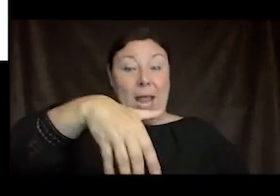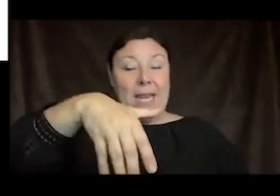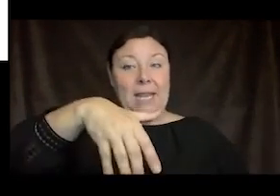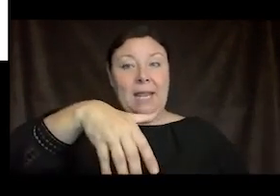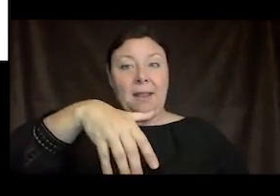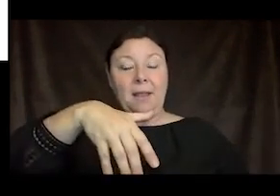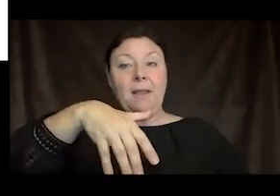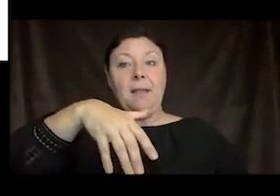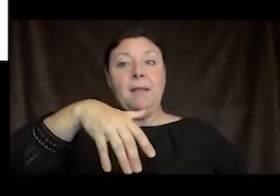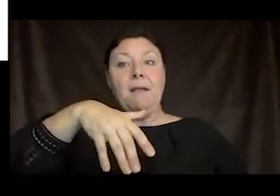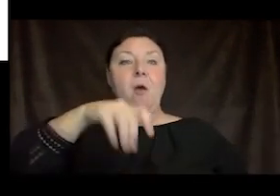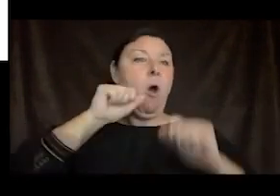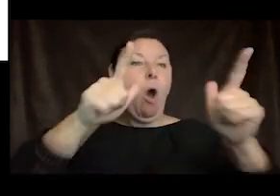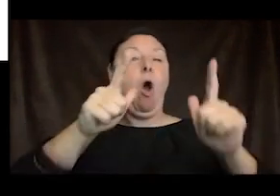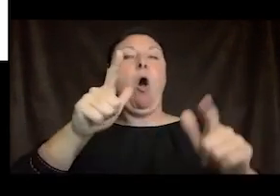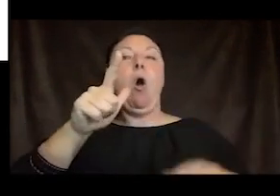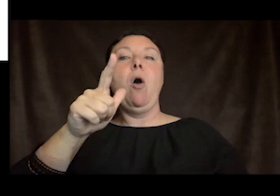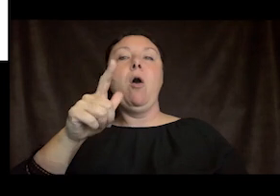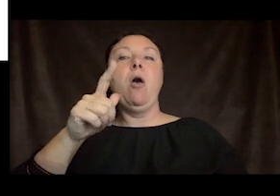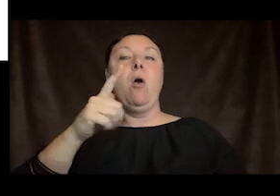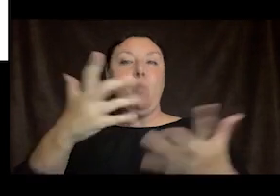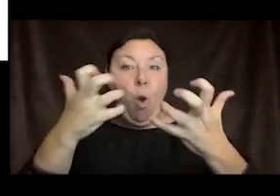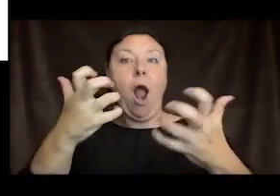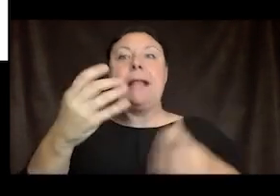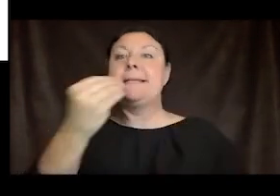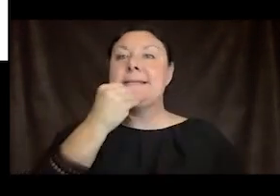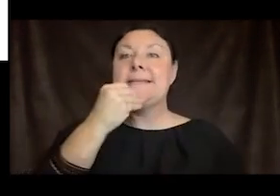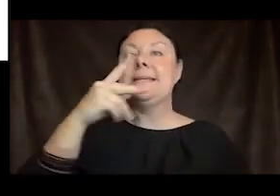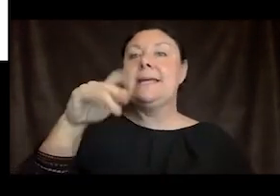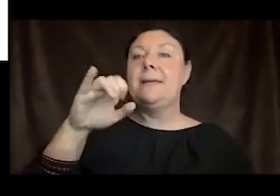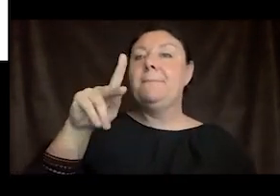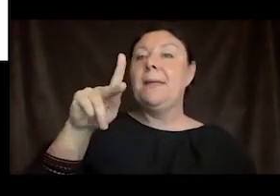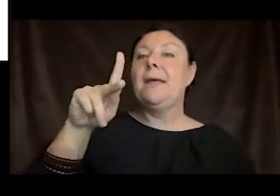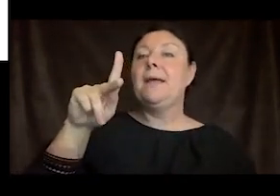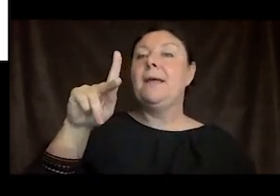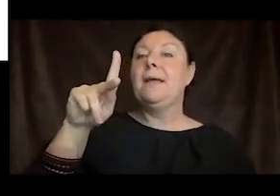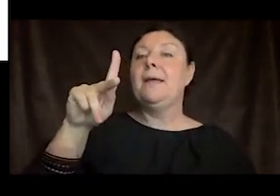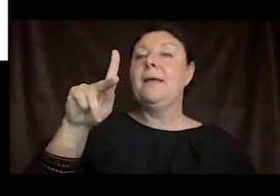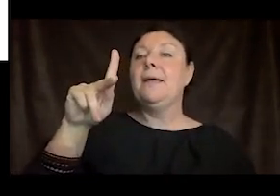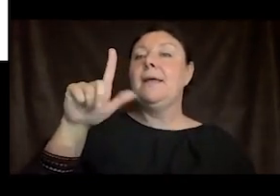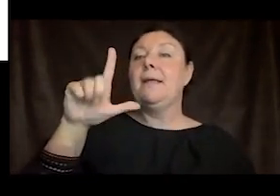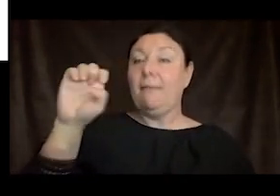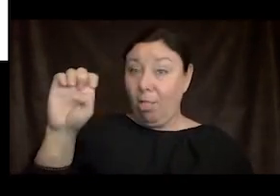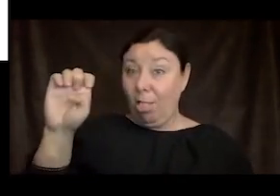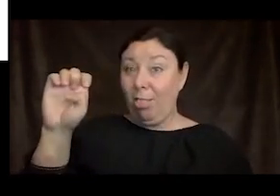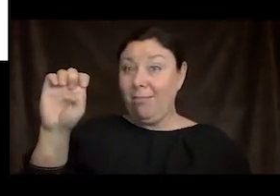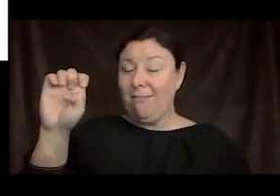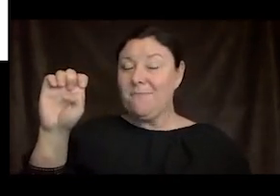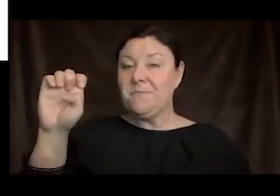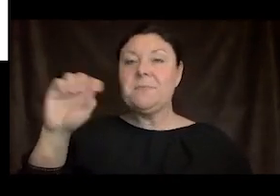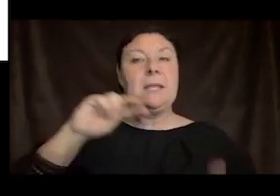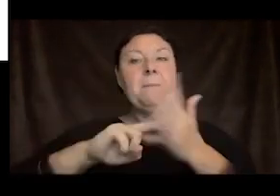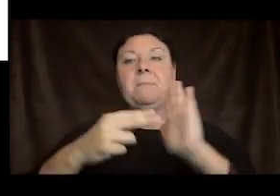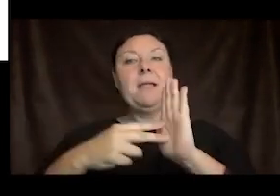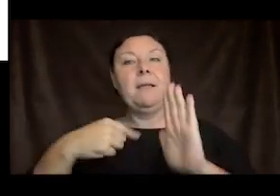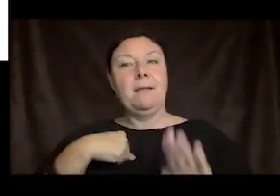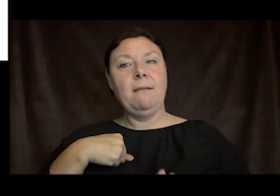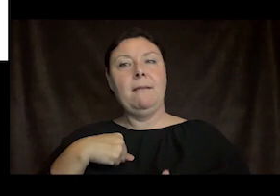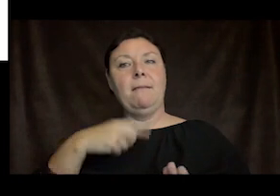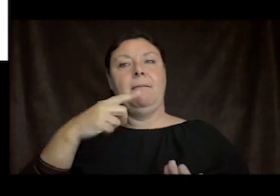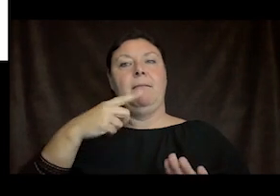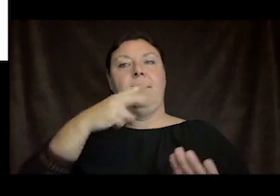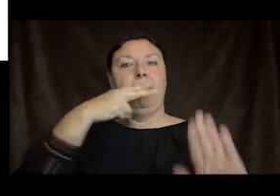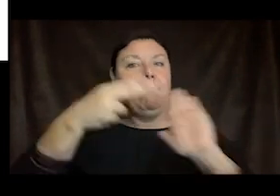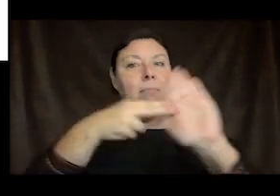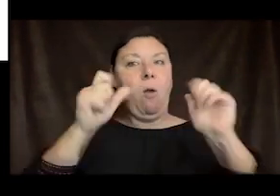say that some, or to wait and see what my experience with those people might be. So if I'm making a spread for lunch for